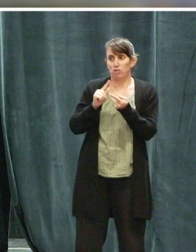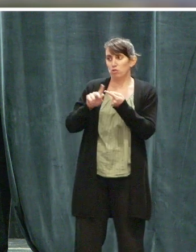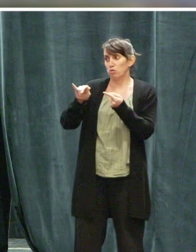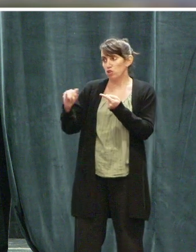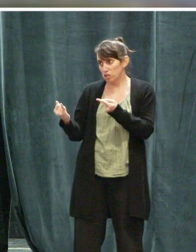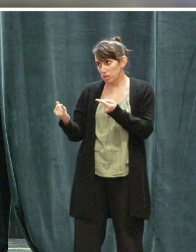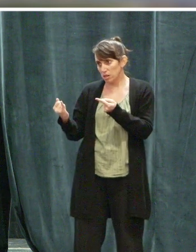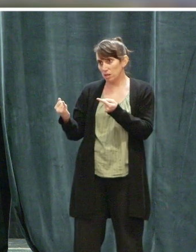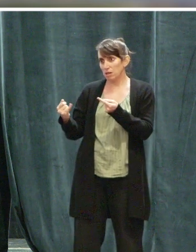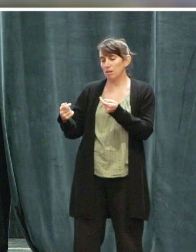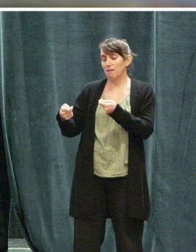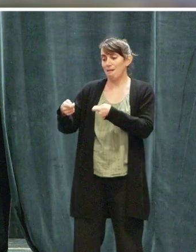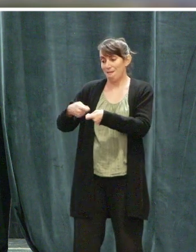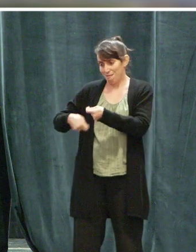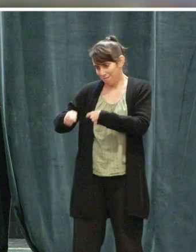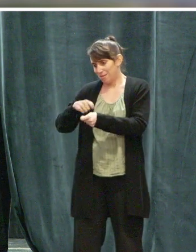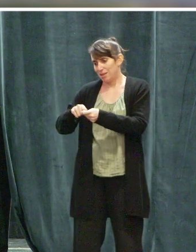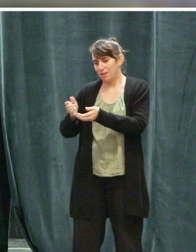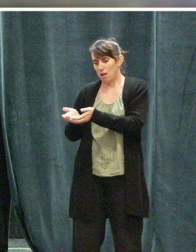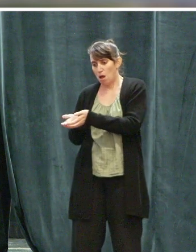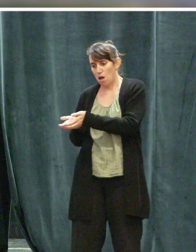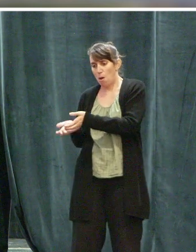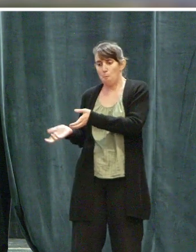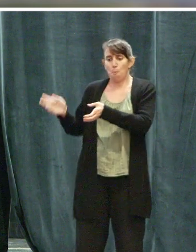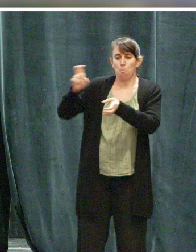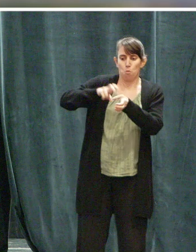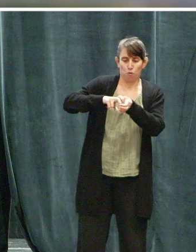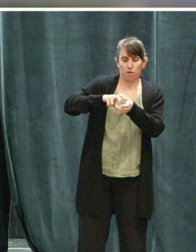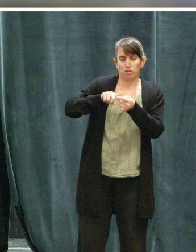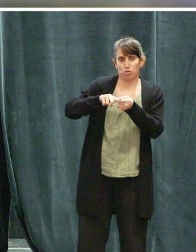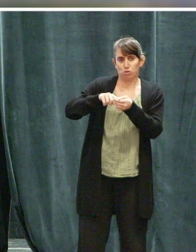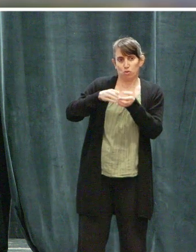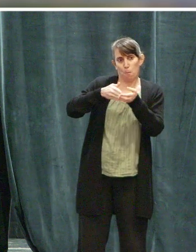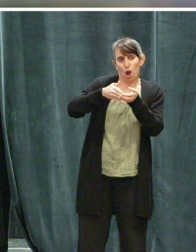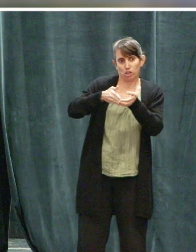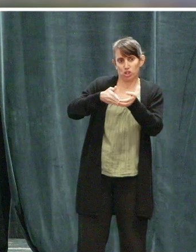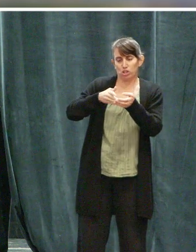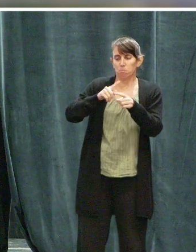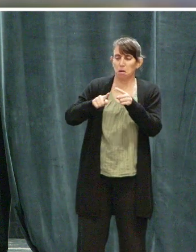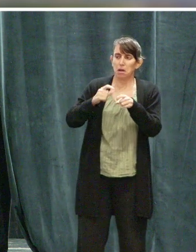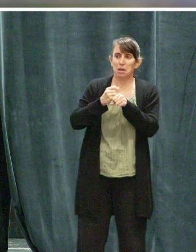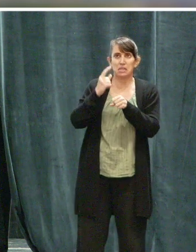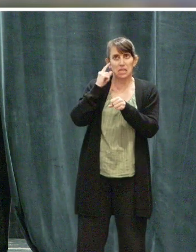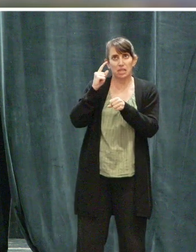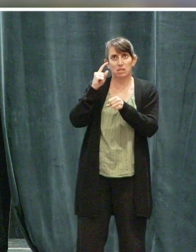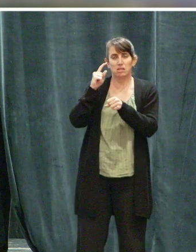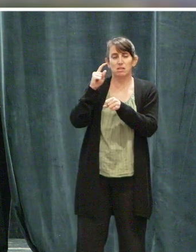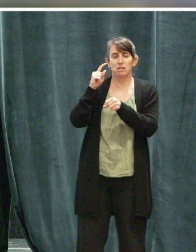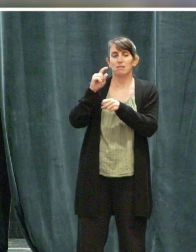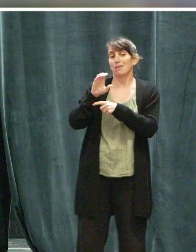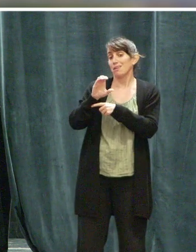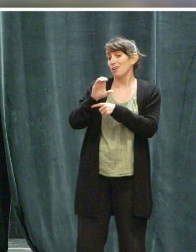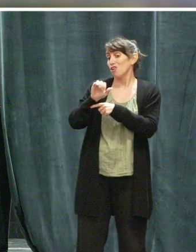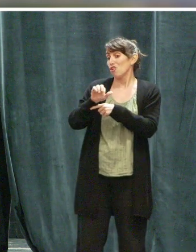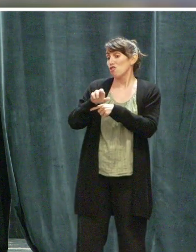it, put it on the barge and move it over. But it still may make sense, especially to put a crane on the barge to move materials